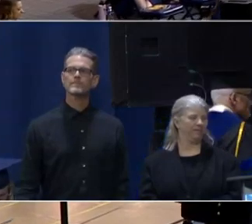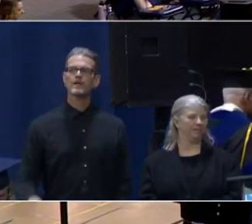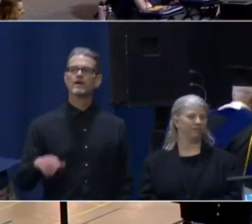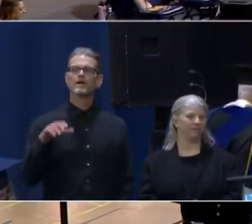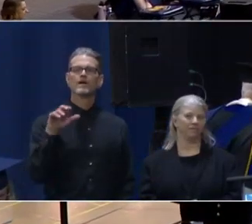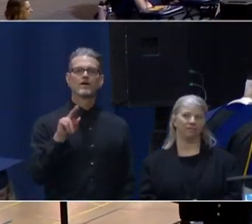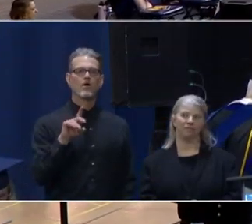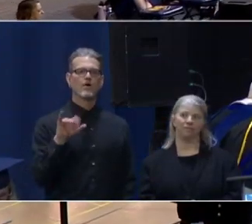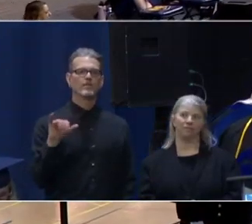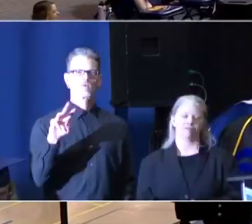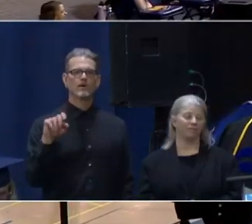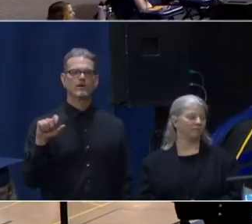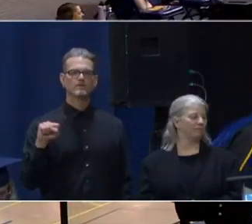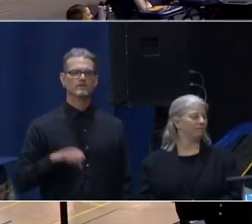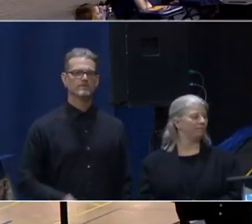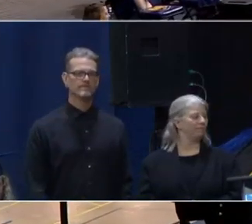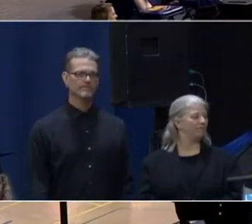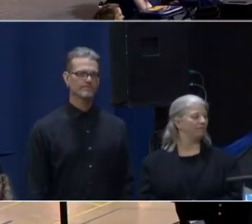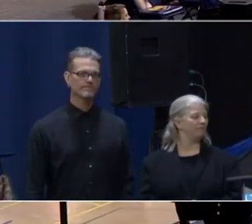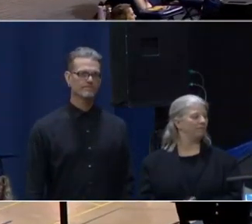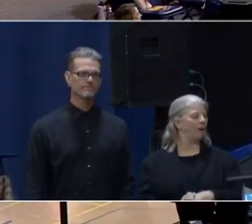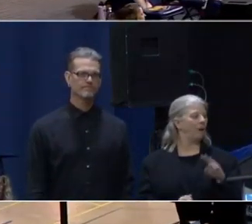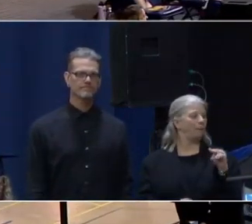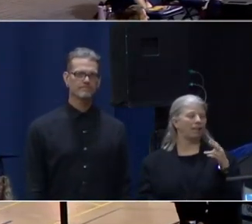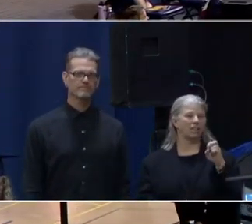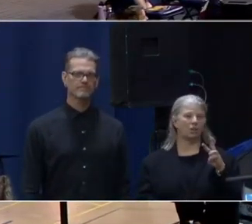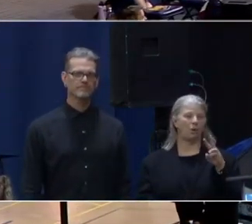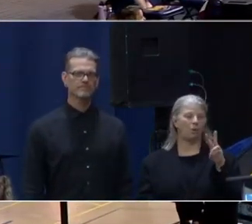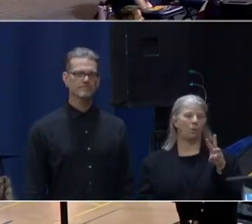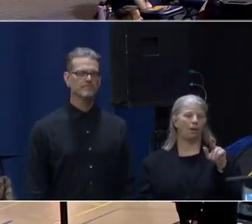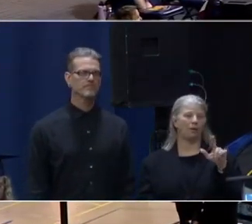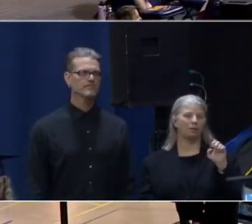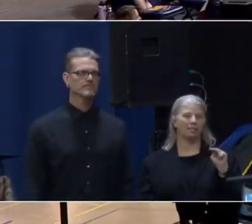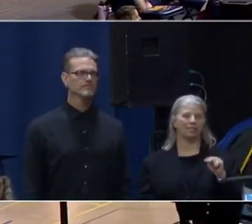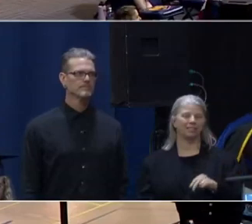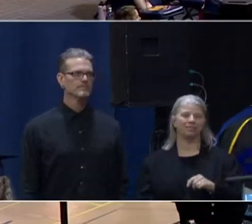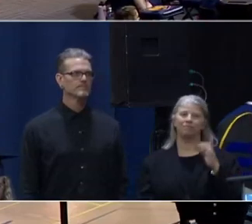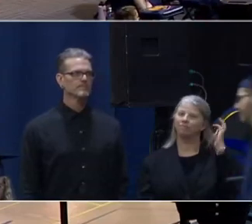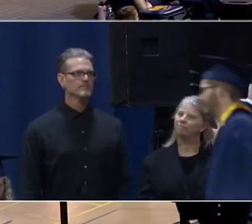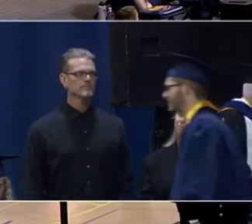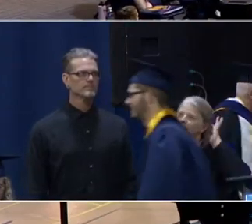Aubrey Wells. Matthew Wilson.